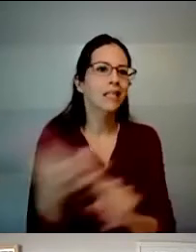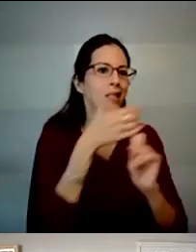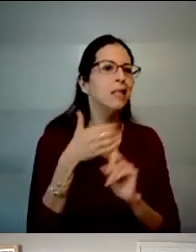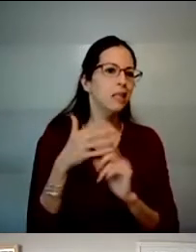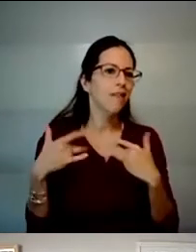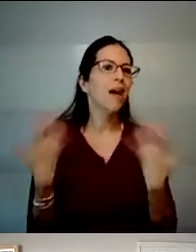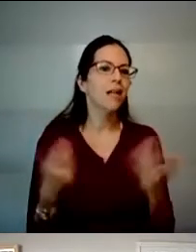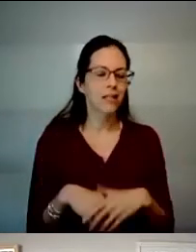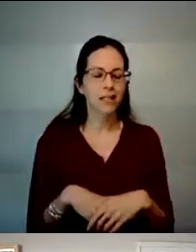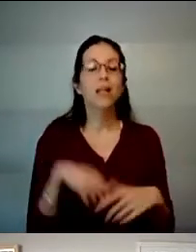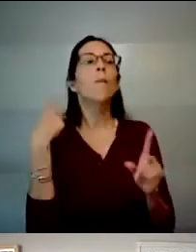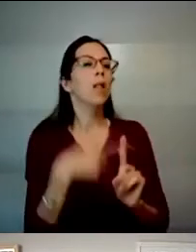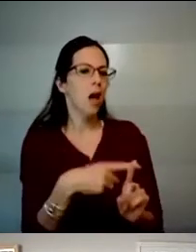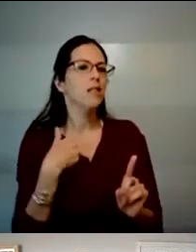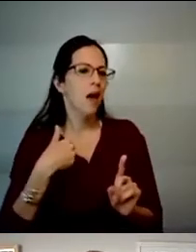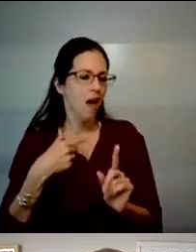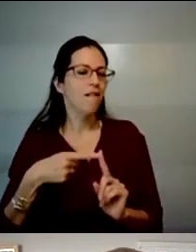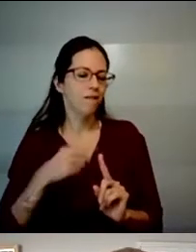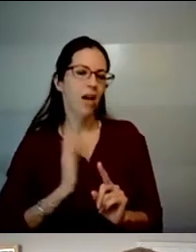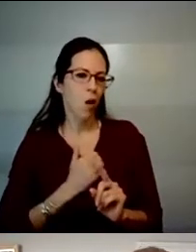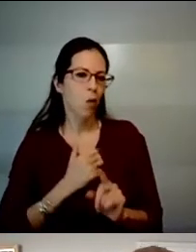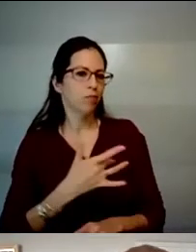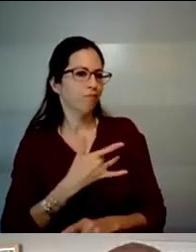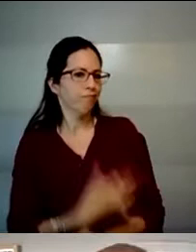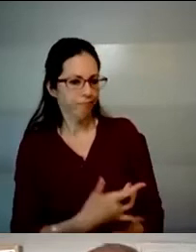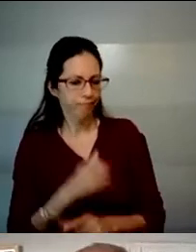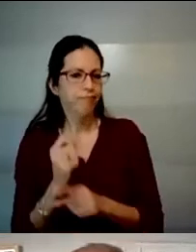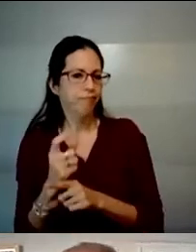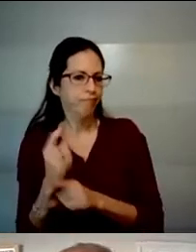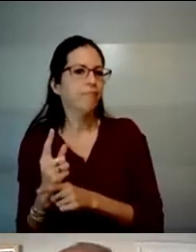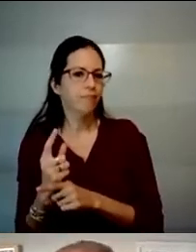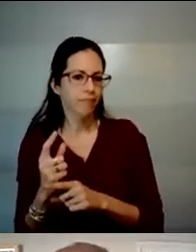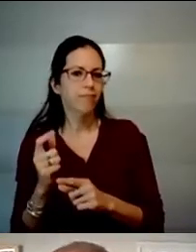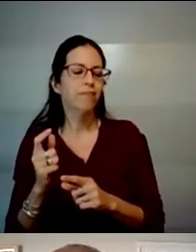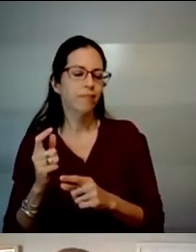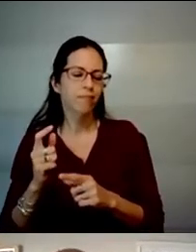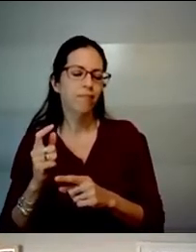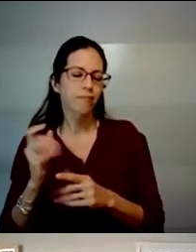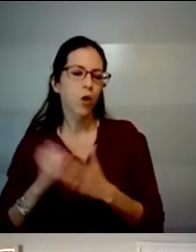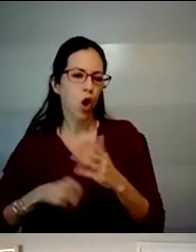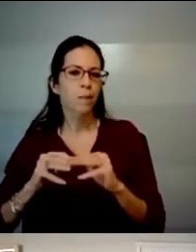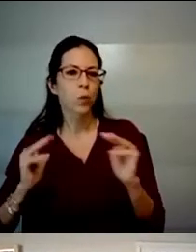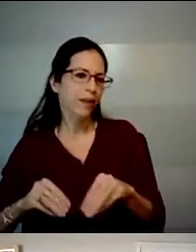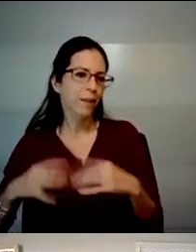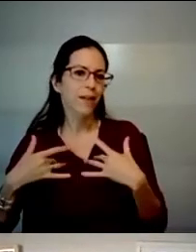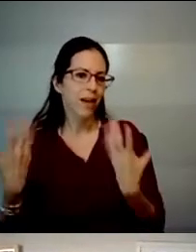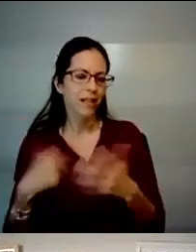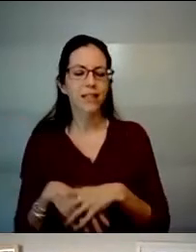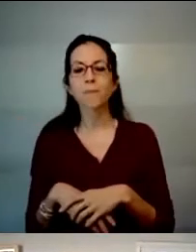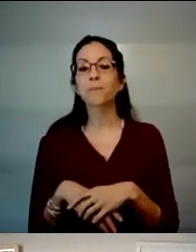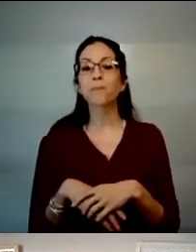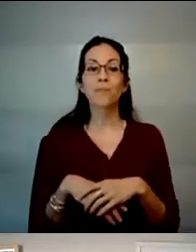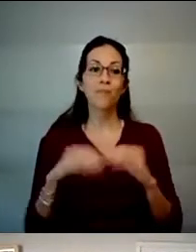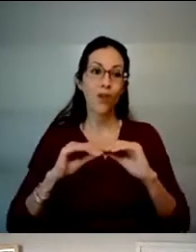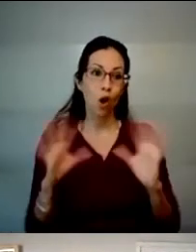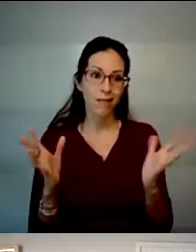the curated events that the program was doing, and so obviously all that, you know, went away,